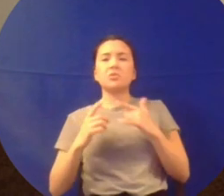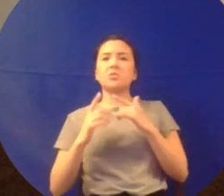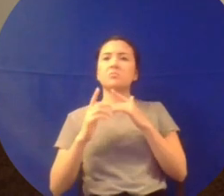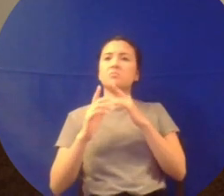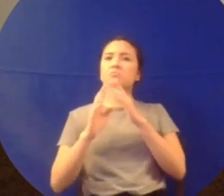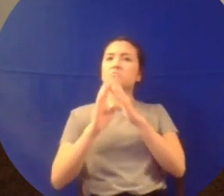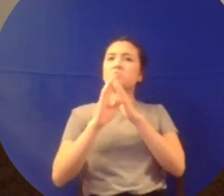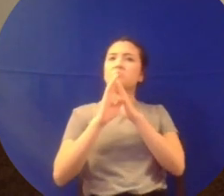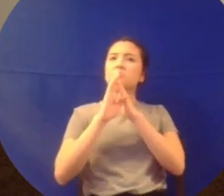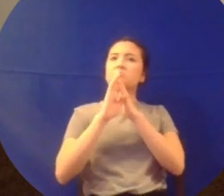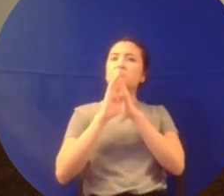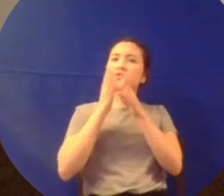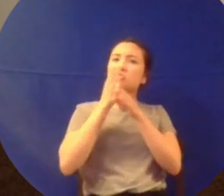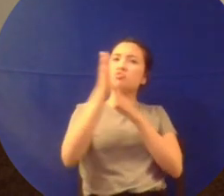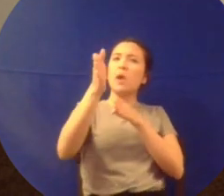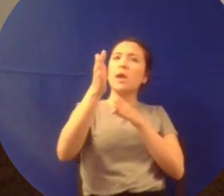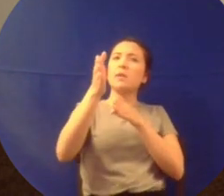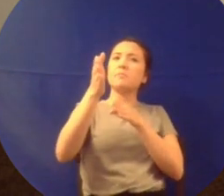But are they?